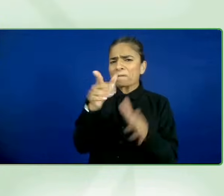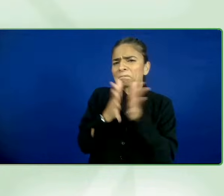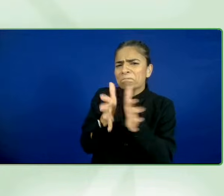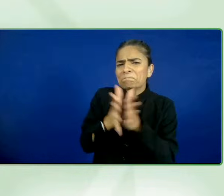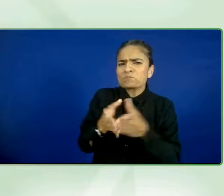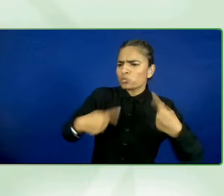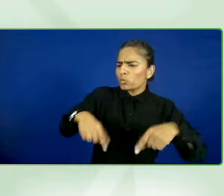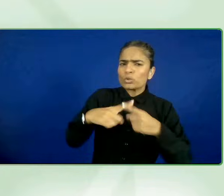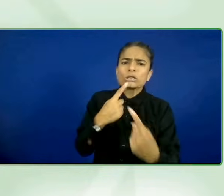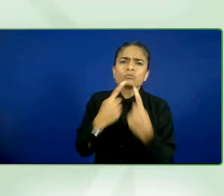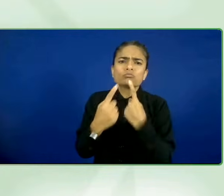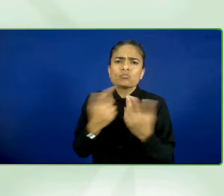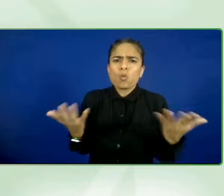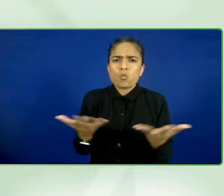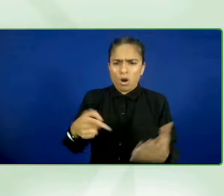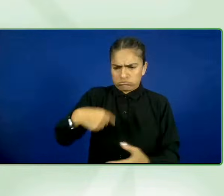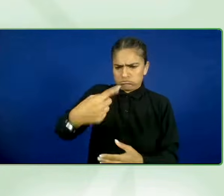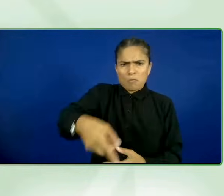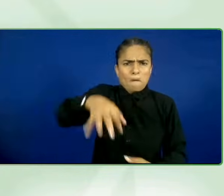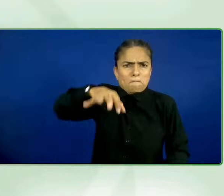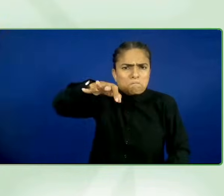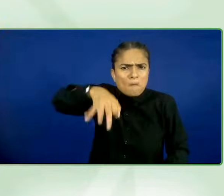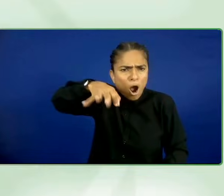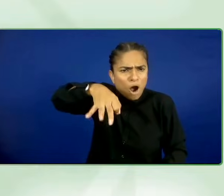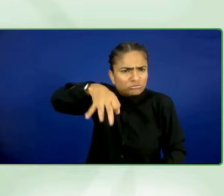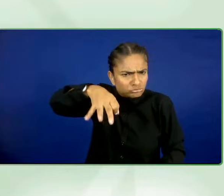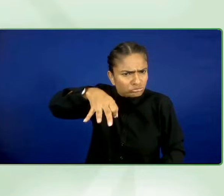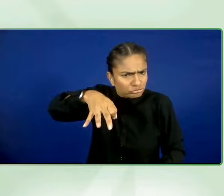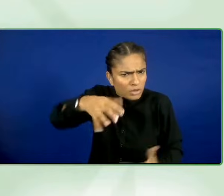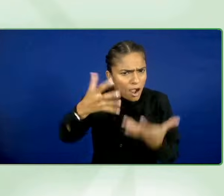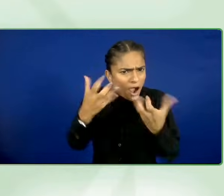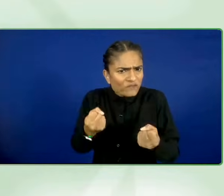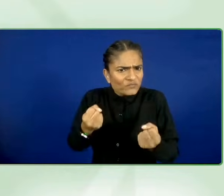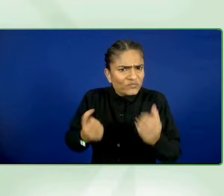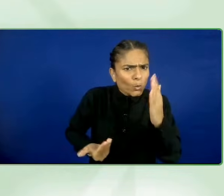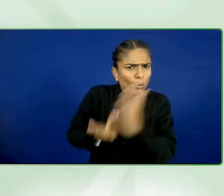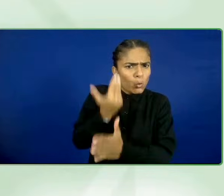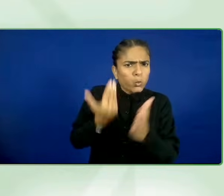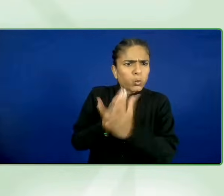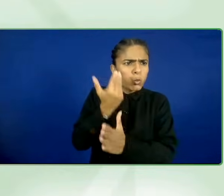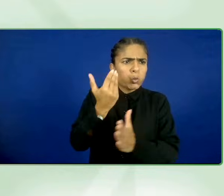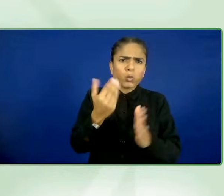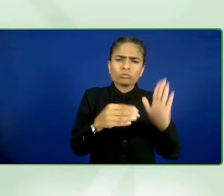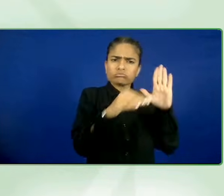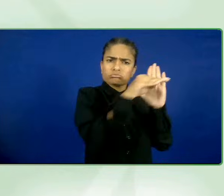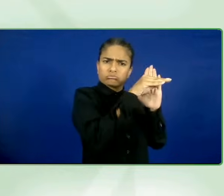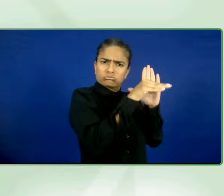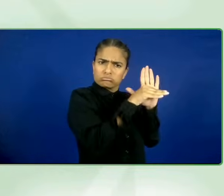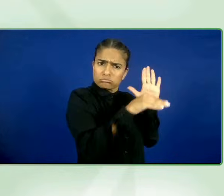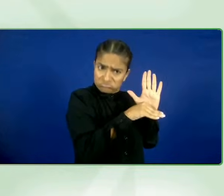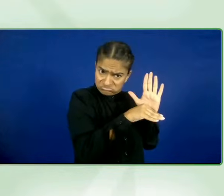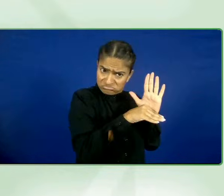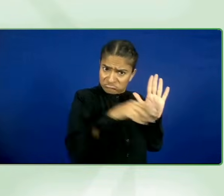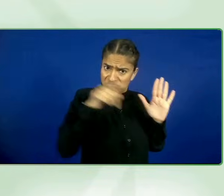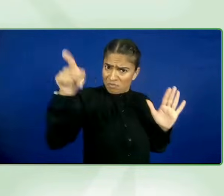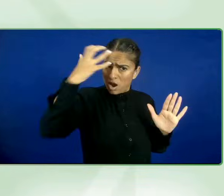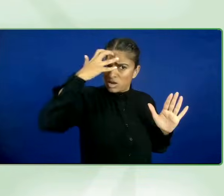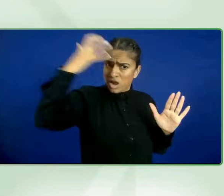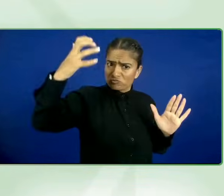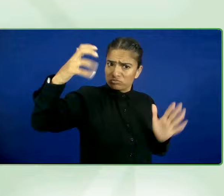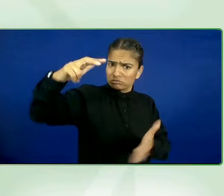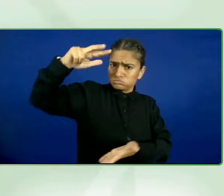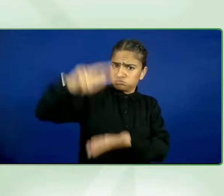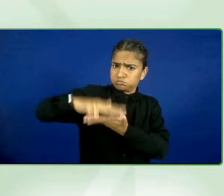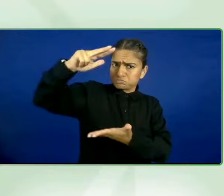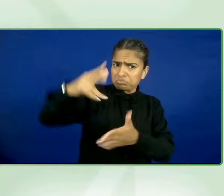year, there's going to be a new regulation by the Indian government regarding accessibility of cinema. Could you share